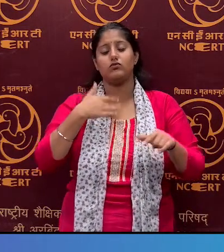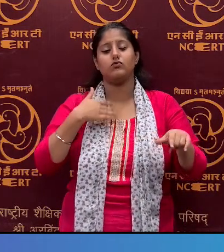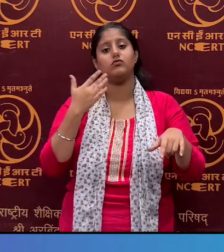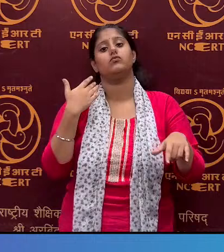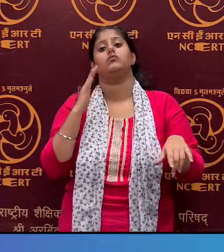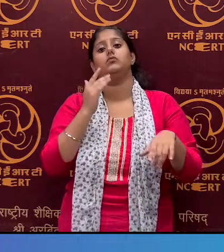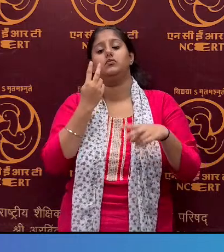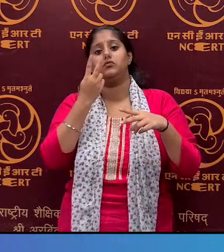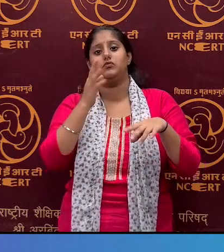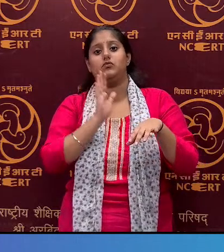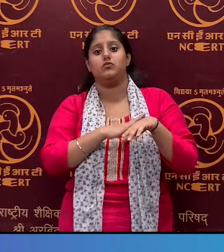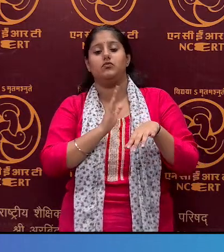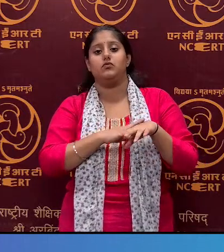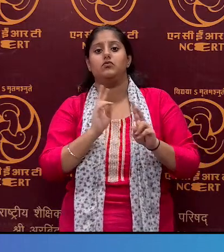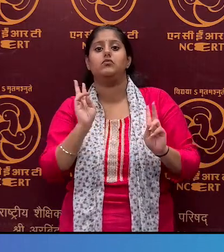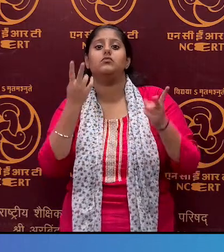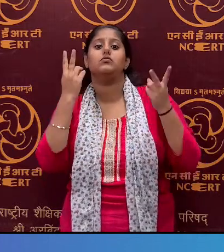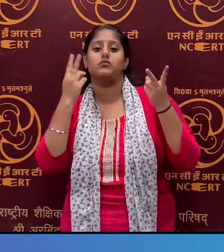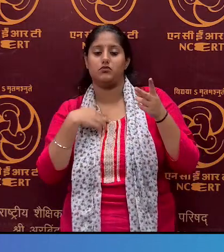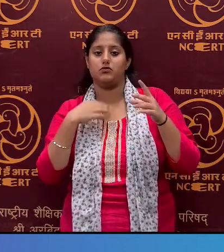extreme climatic conditions.